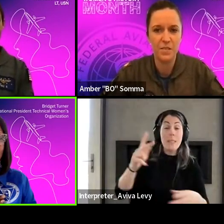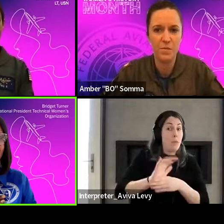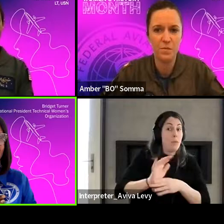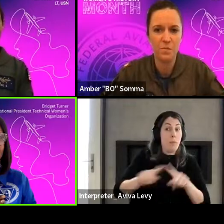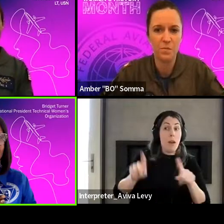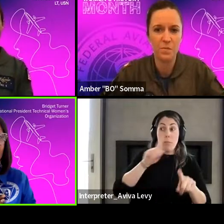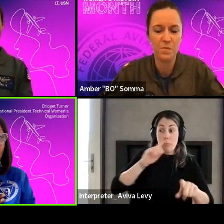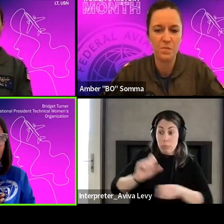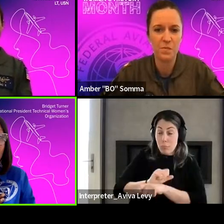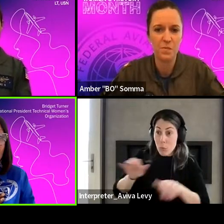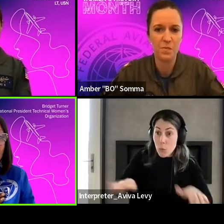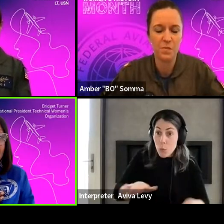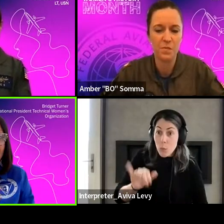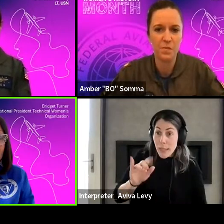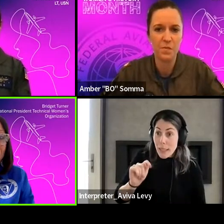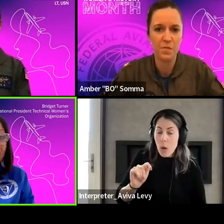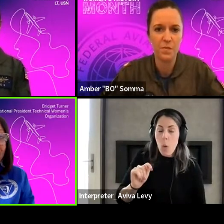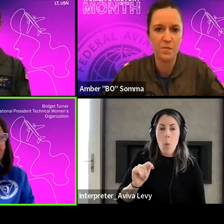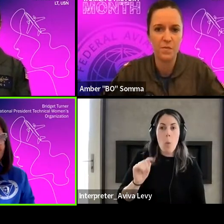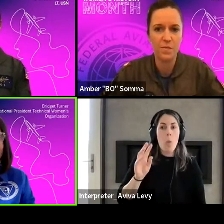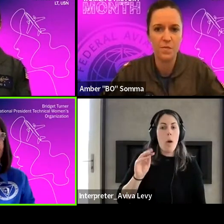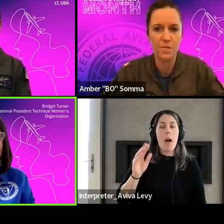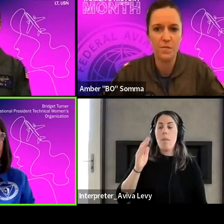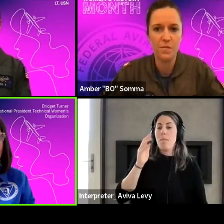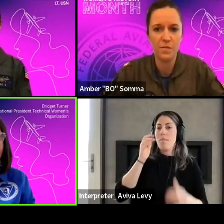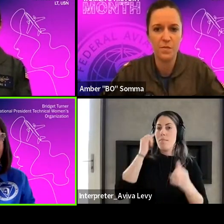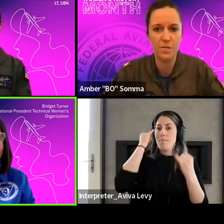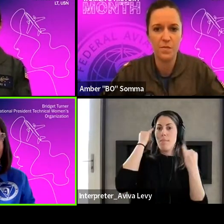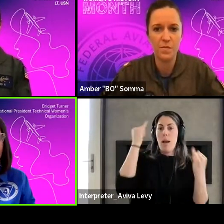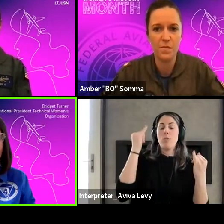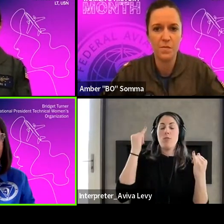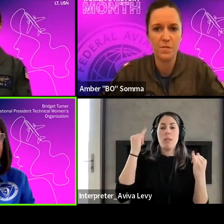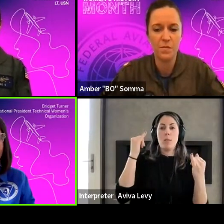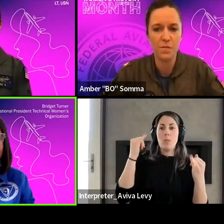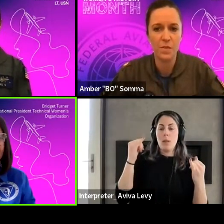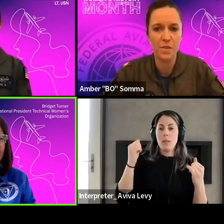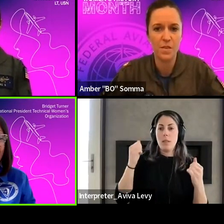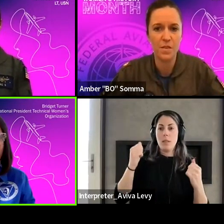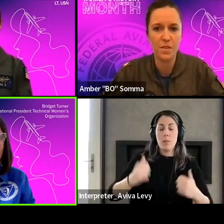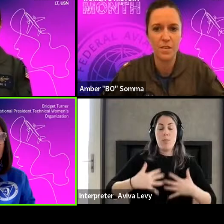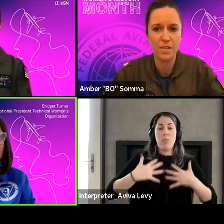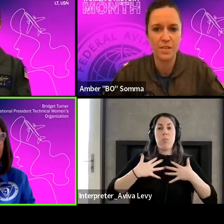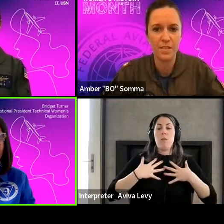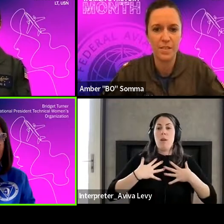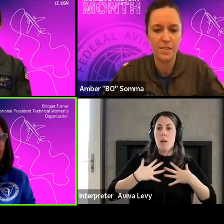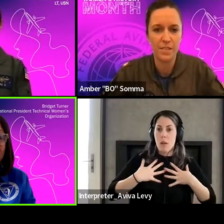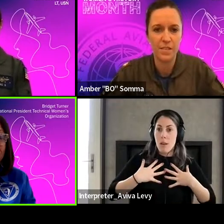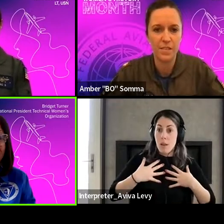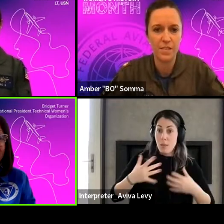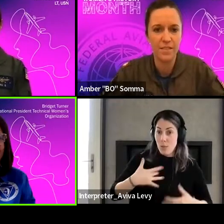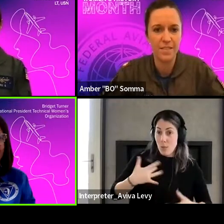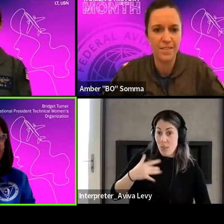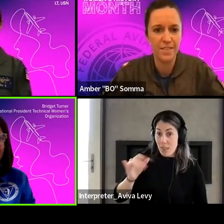know it can be, I'm sure it was thrilling and just breathtaking as well. Is that how you felt also?